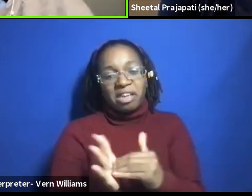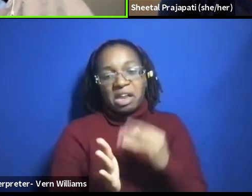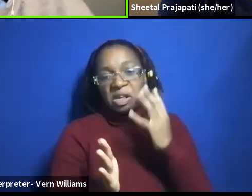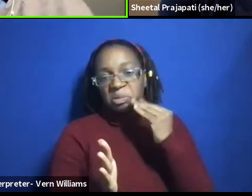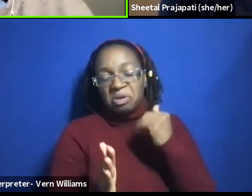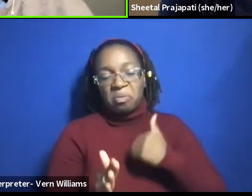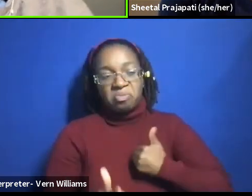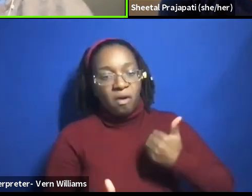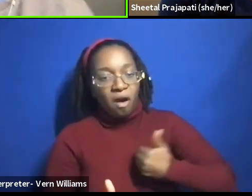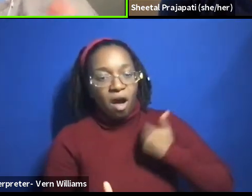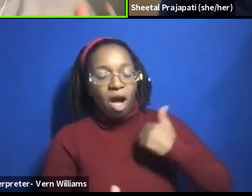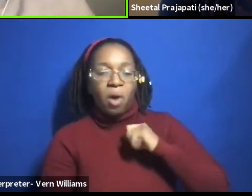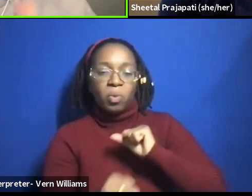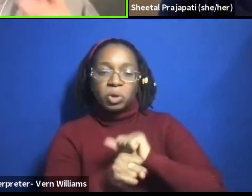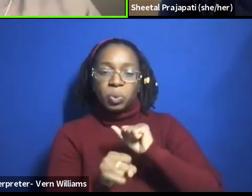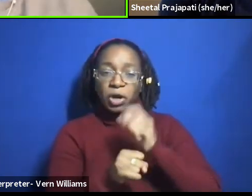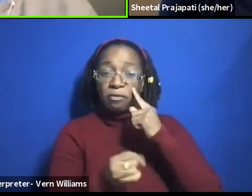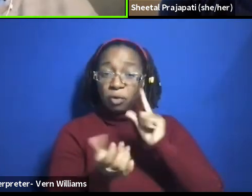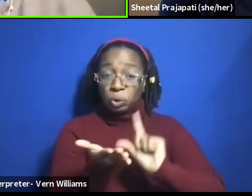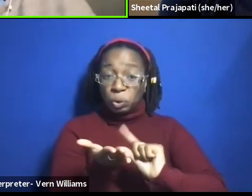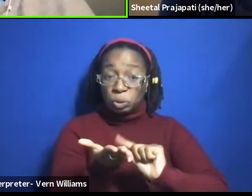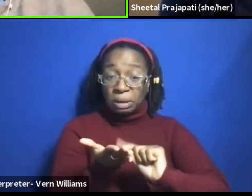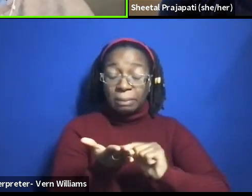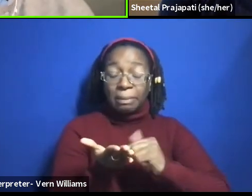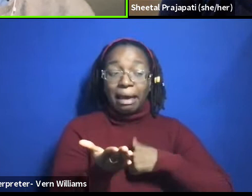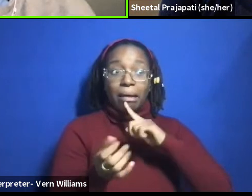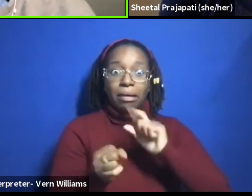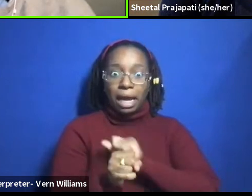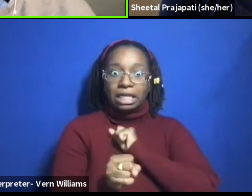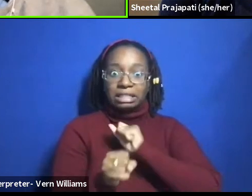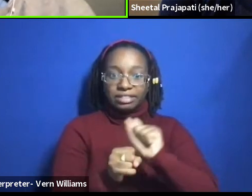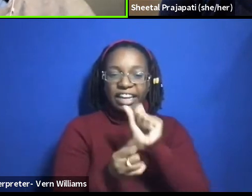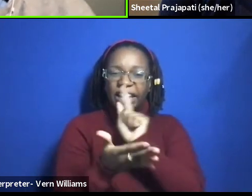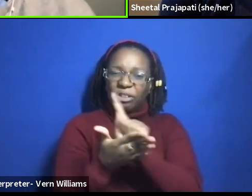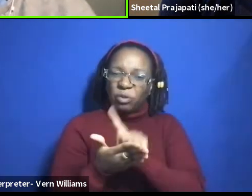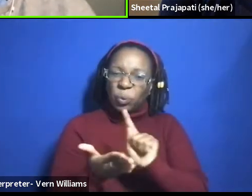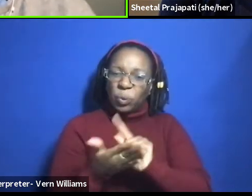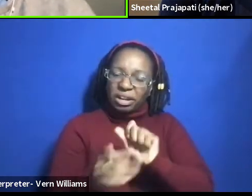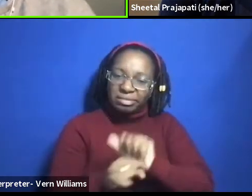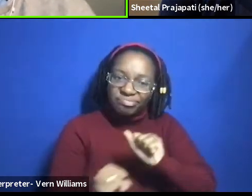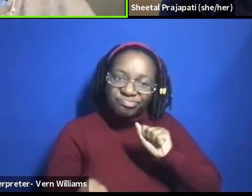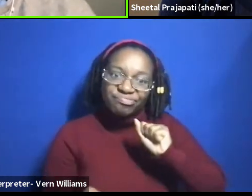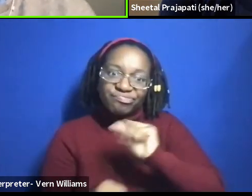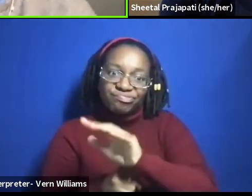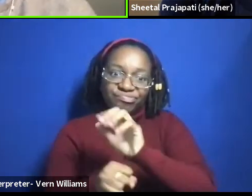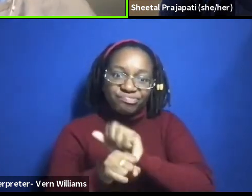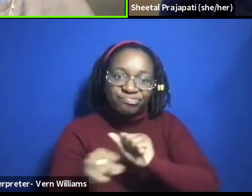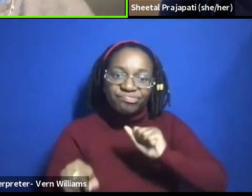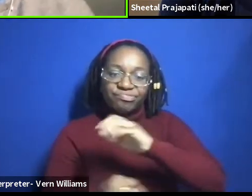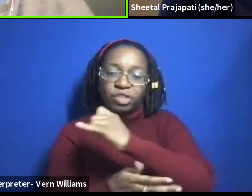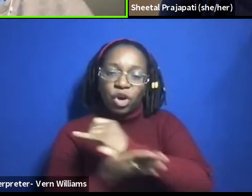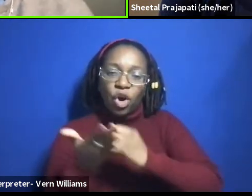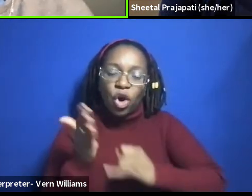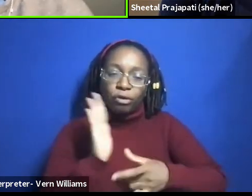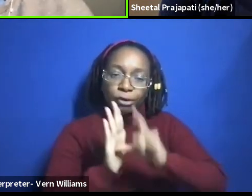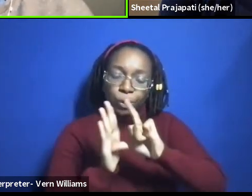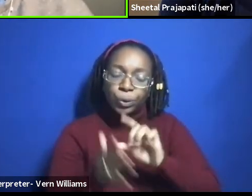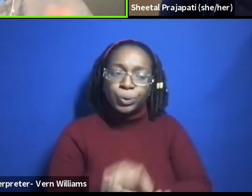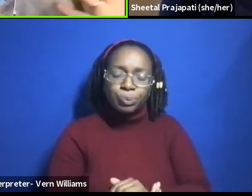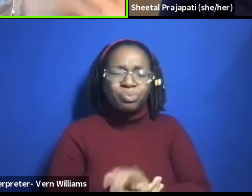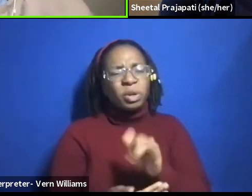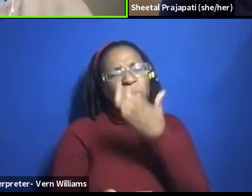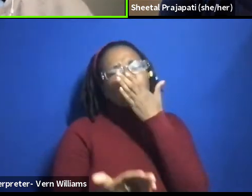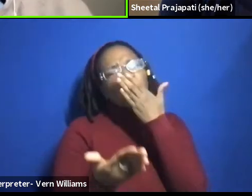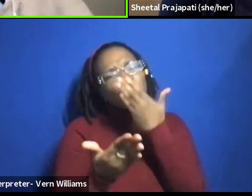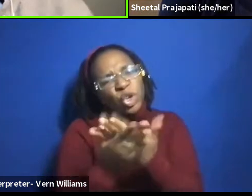I was working for a newspaper where I had to submit an art review every week. And it was a good exercise, you know, for